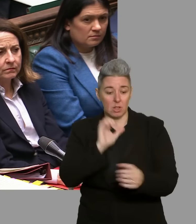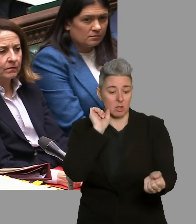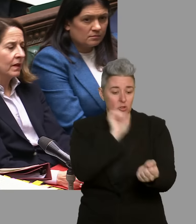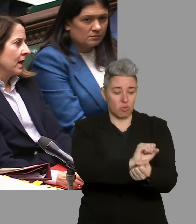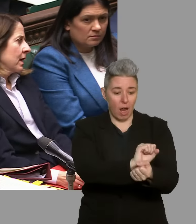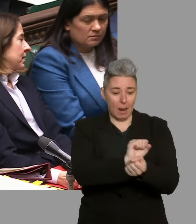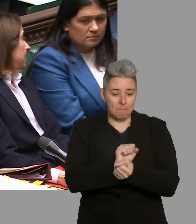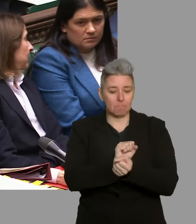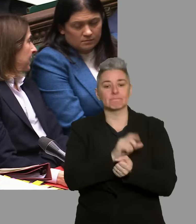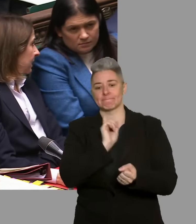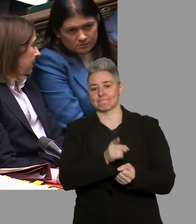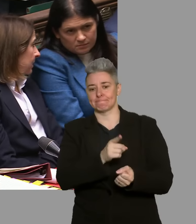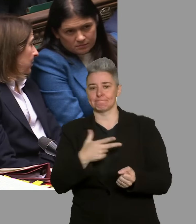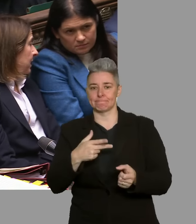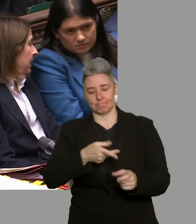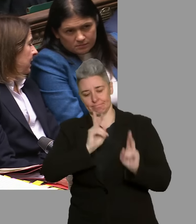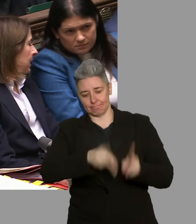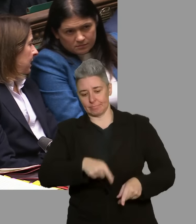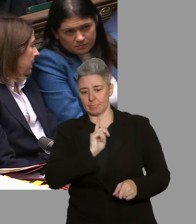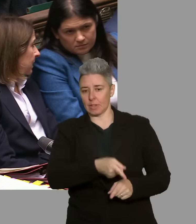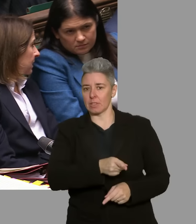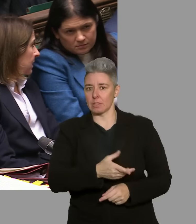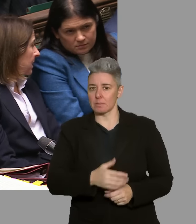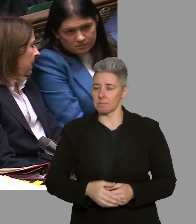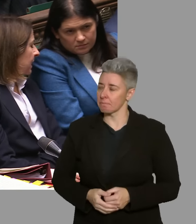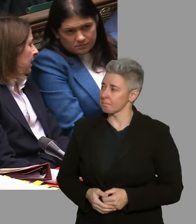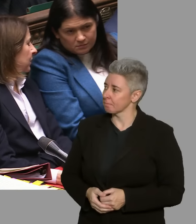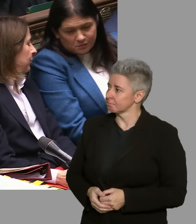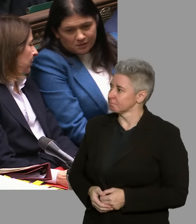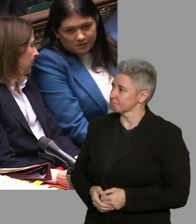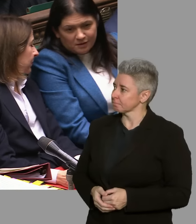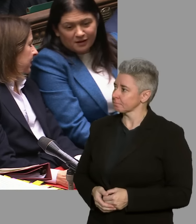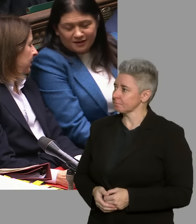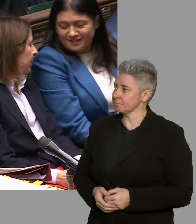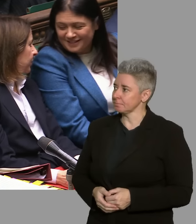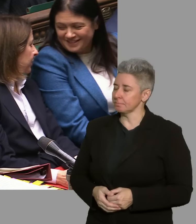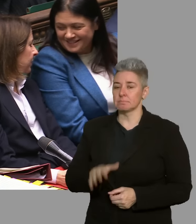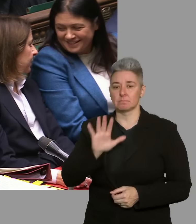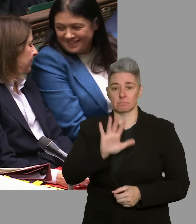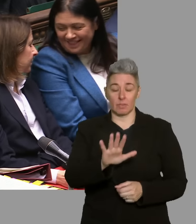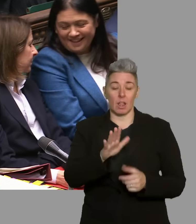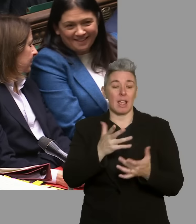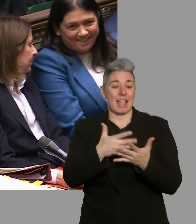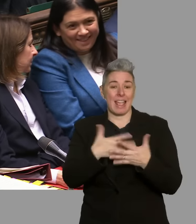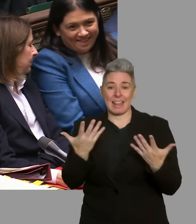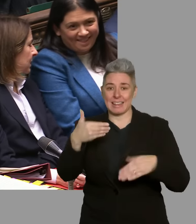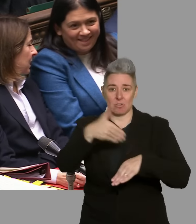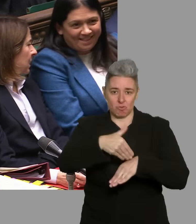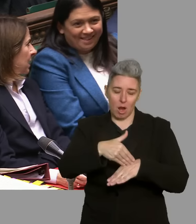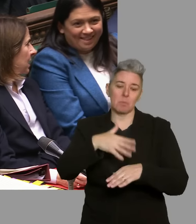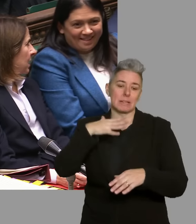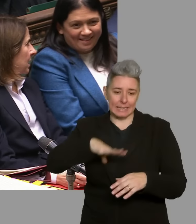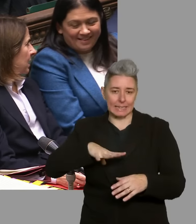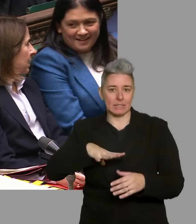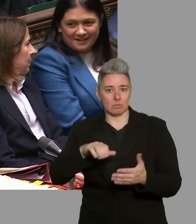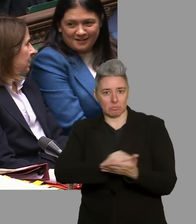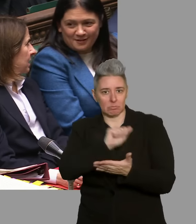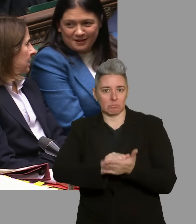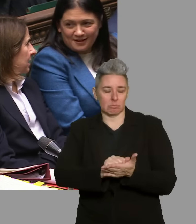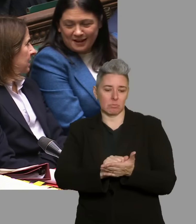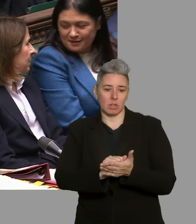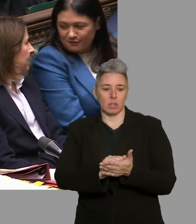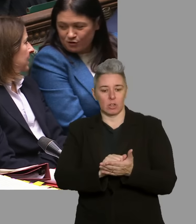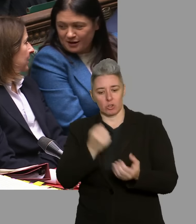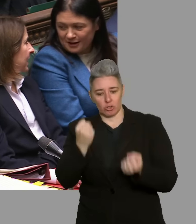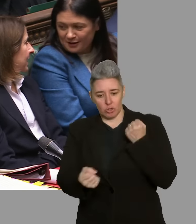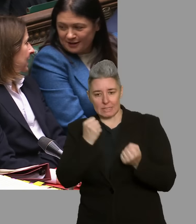we're determined that there is a criminal justice response in relation to attack, however it's carried out and whoever it's carried out